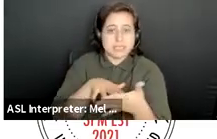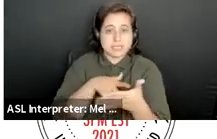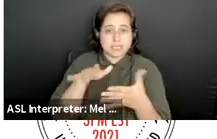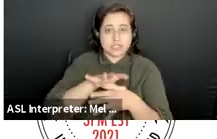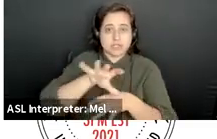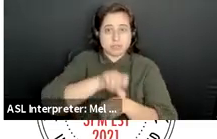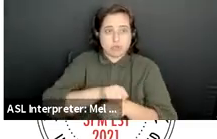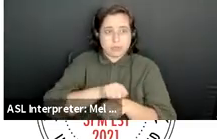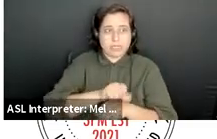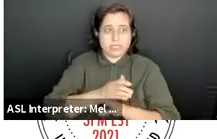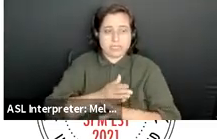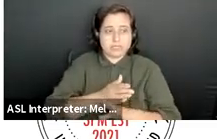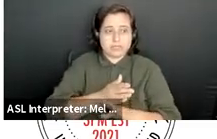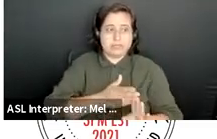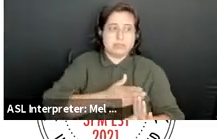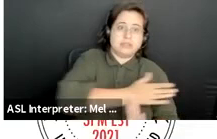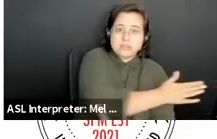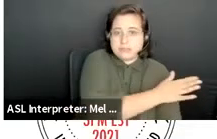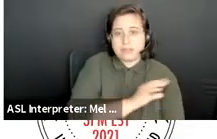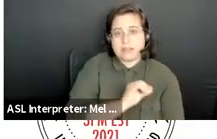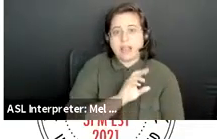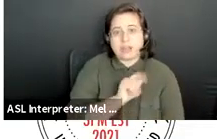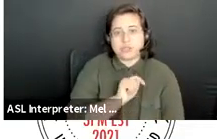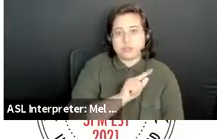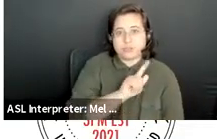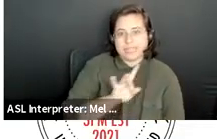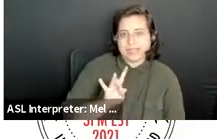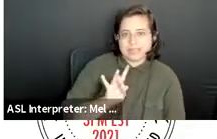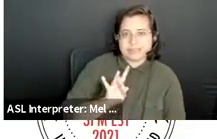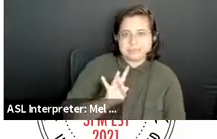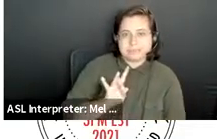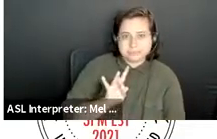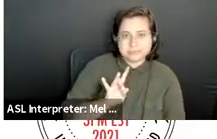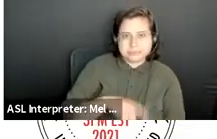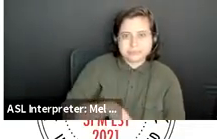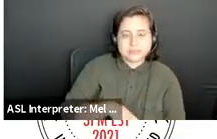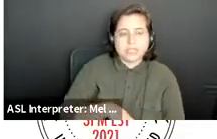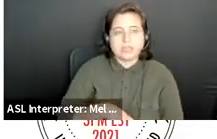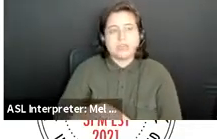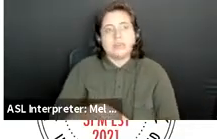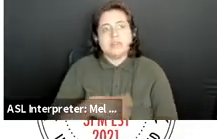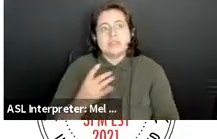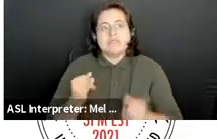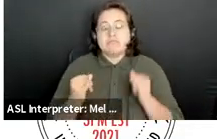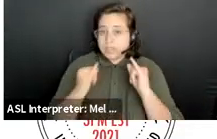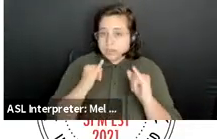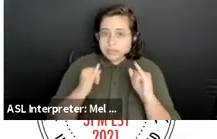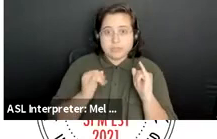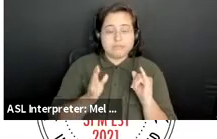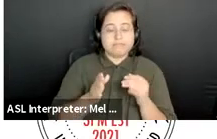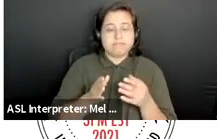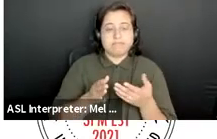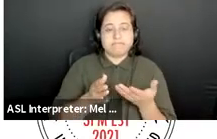no later than October 28th. Okay. In order to complete the interview and